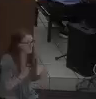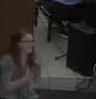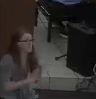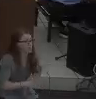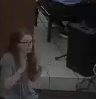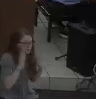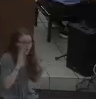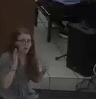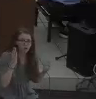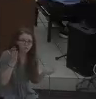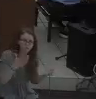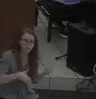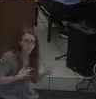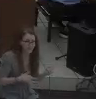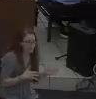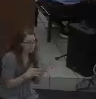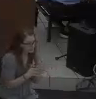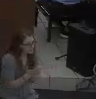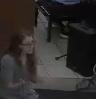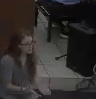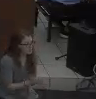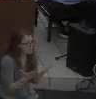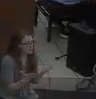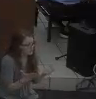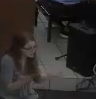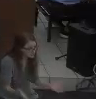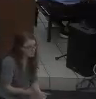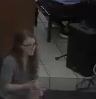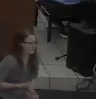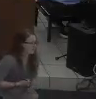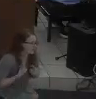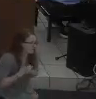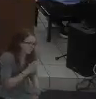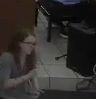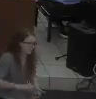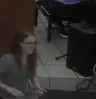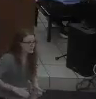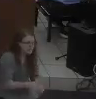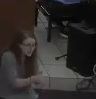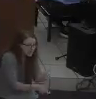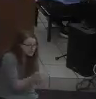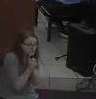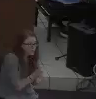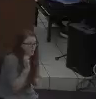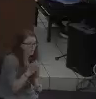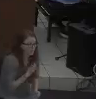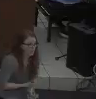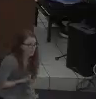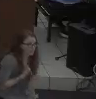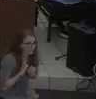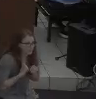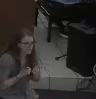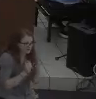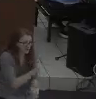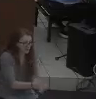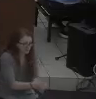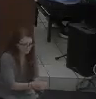of Jesus, the presence of the living Christ in every moment of our lives. Amen.